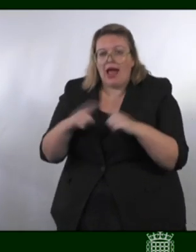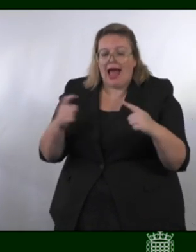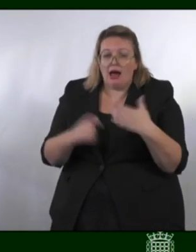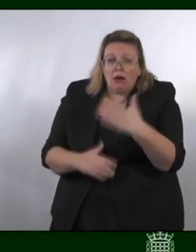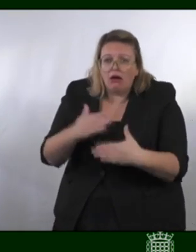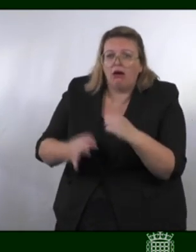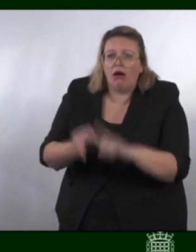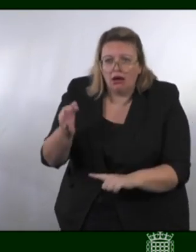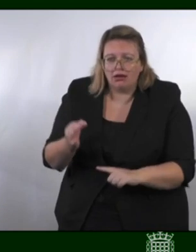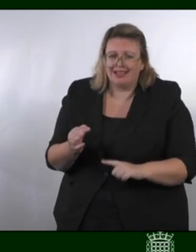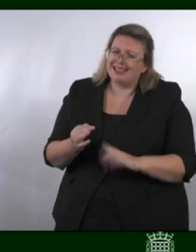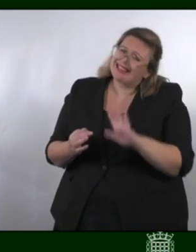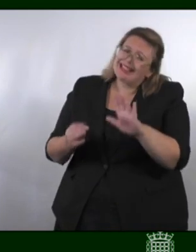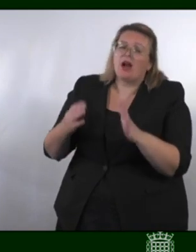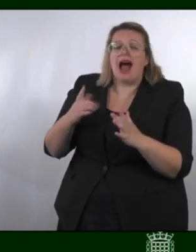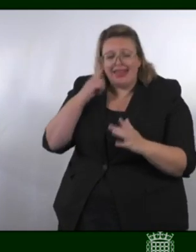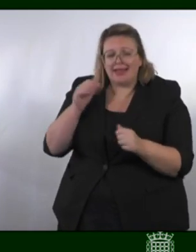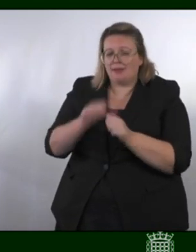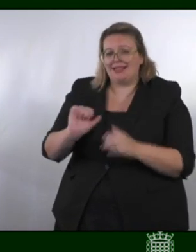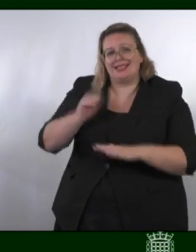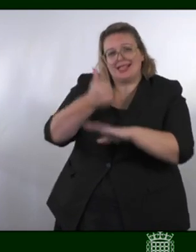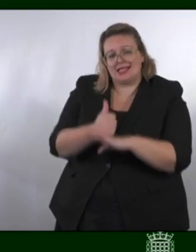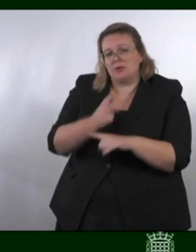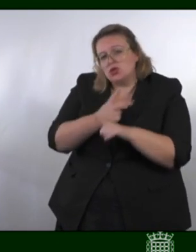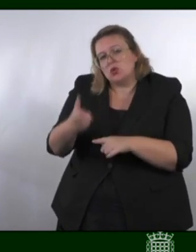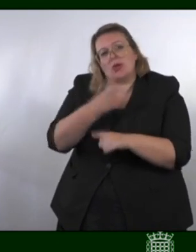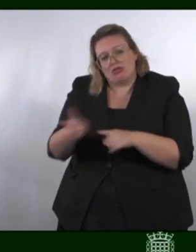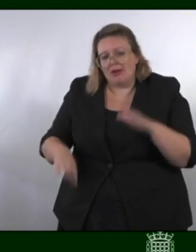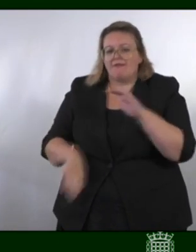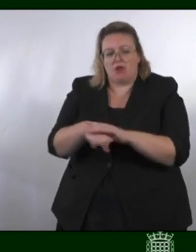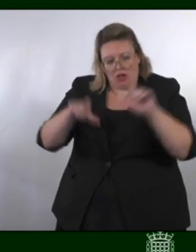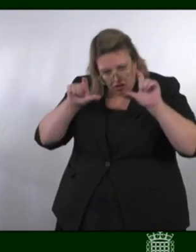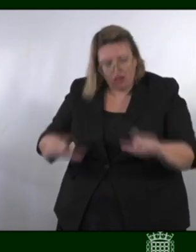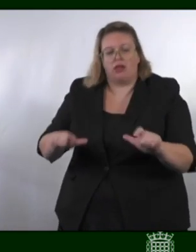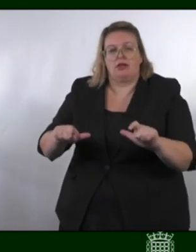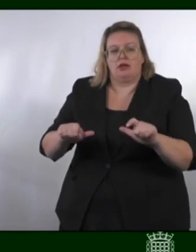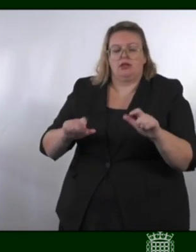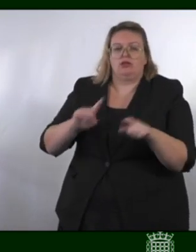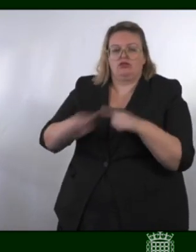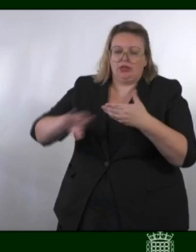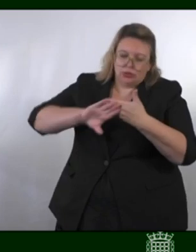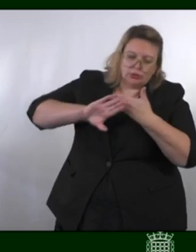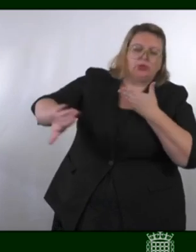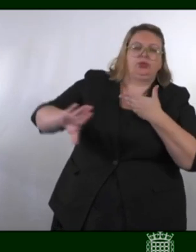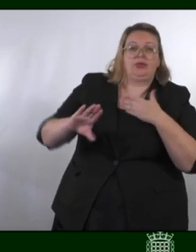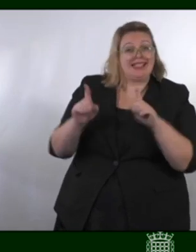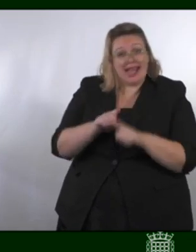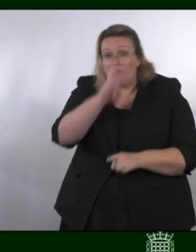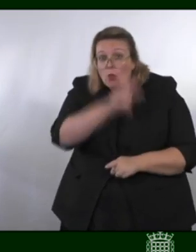week time-limited circuit break to break the cycle and bring the virus back under control.